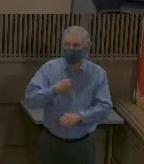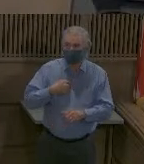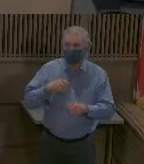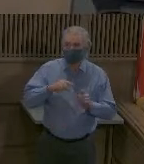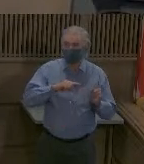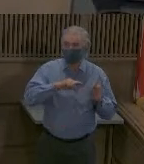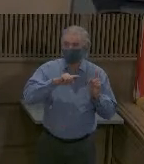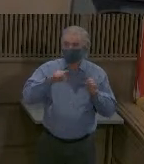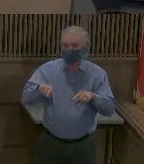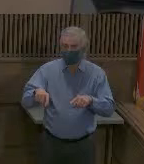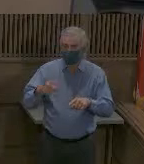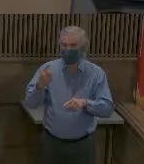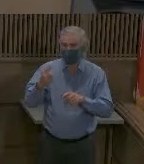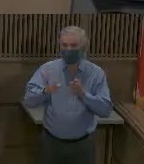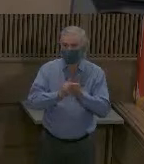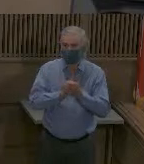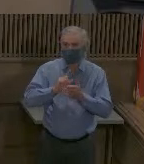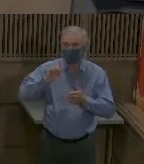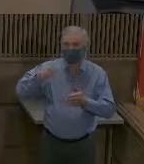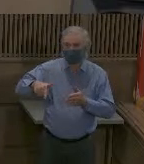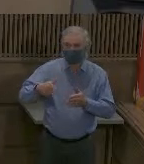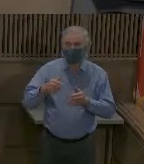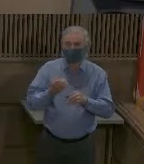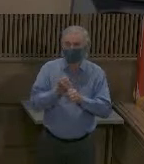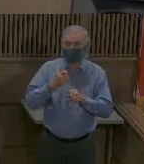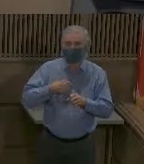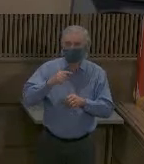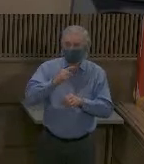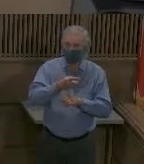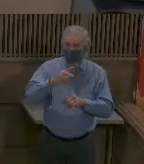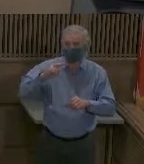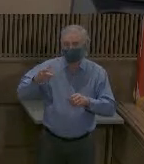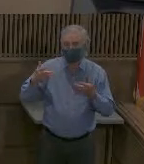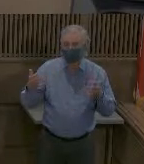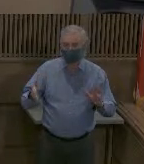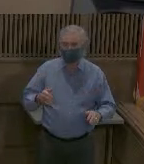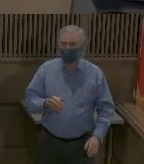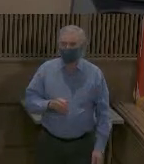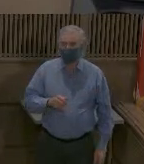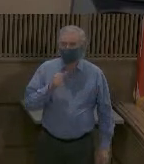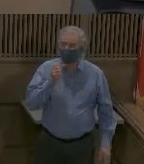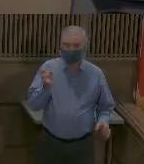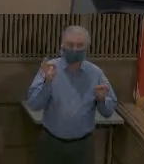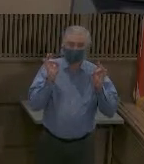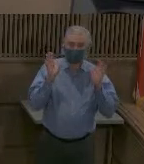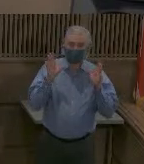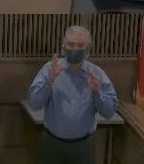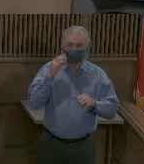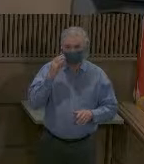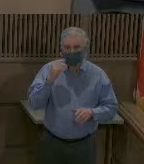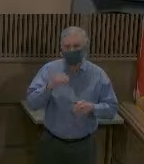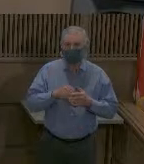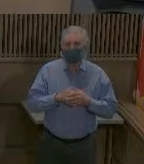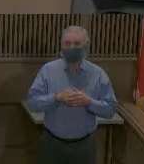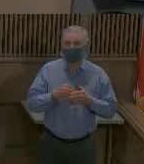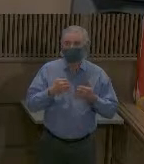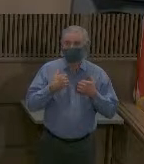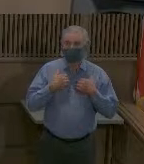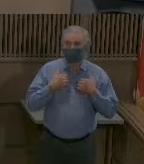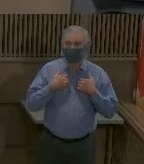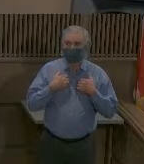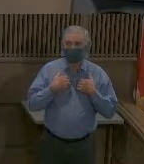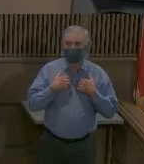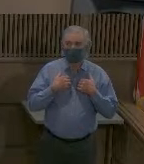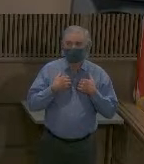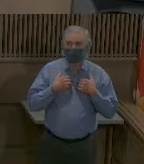I've had both vaccinations. It's not a terrible experience. We've had very